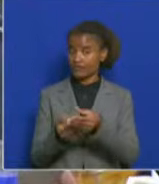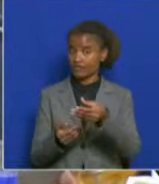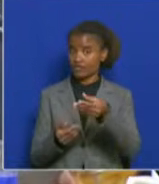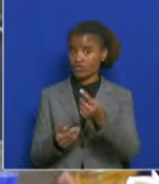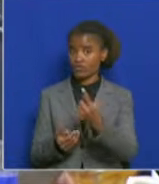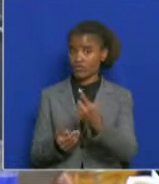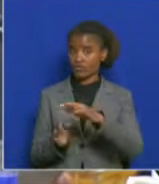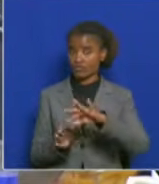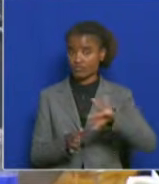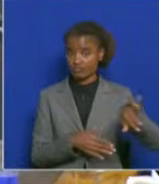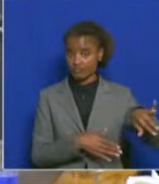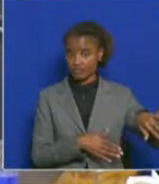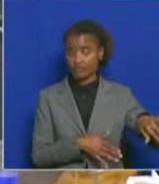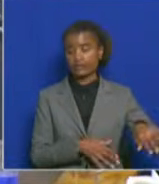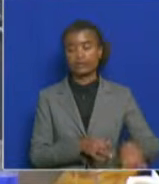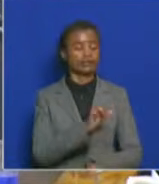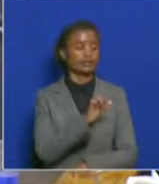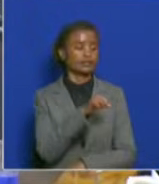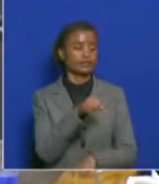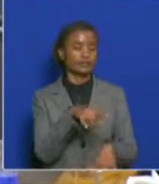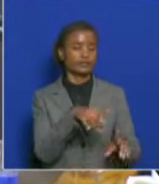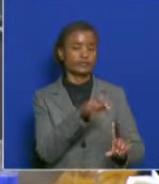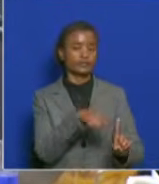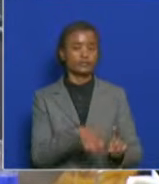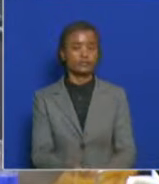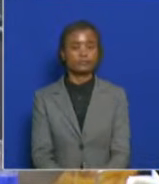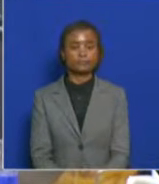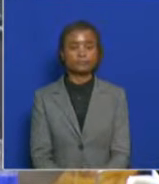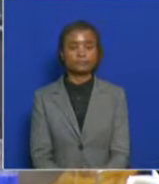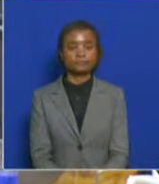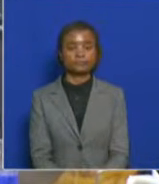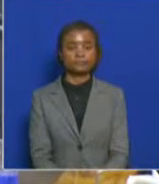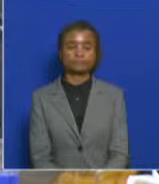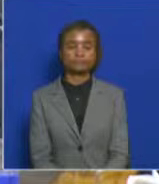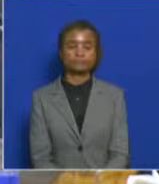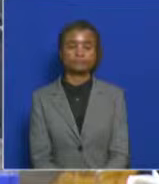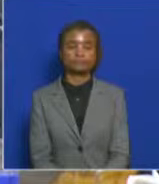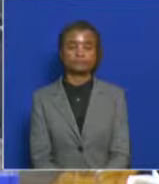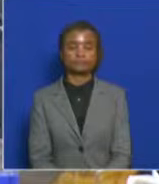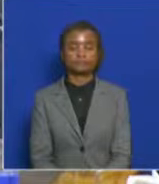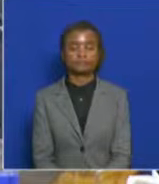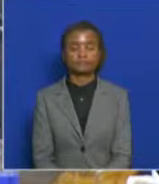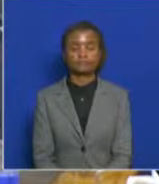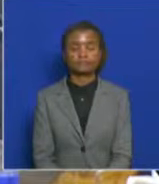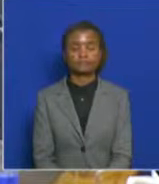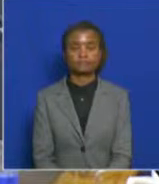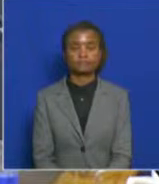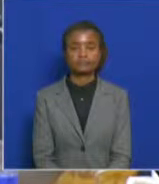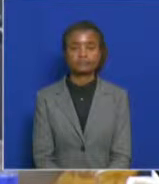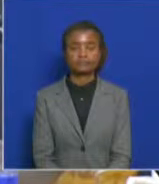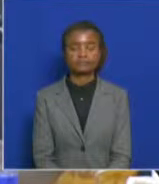Yes, Chair. Okay.